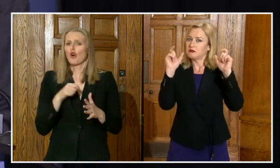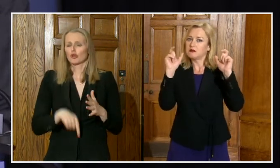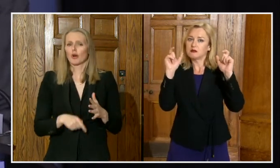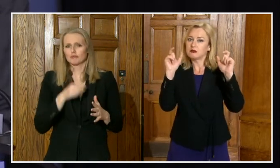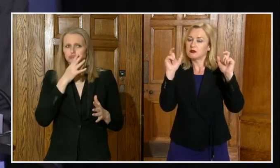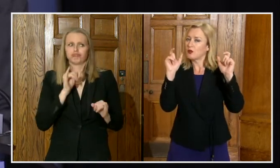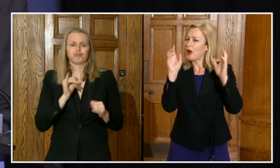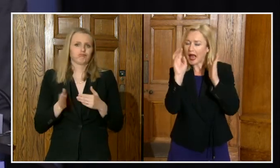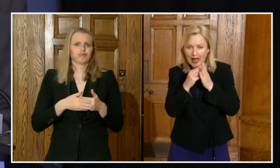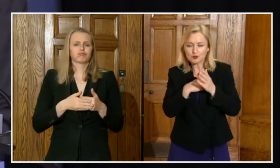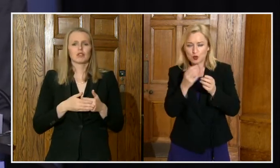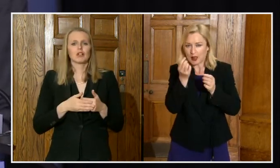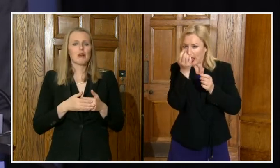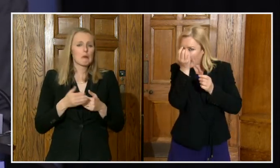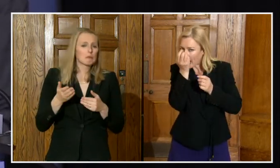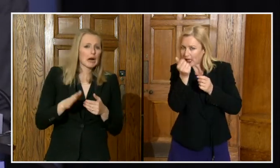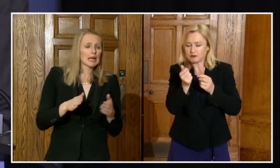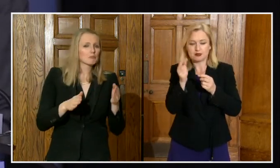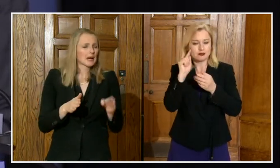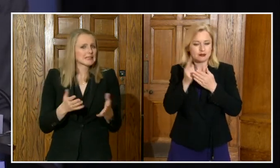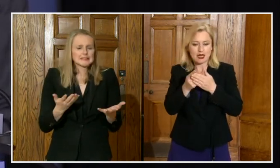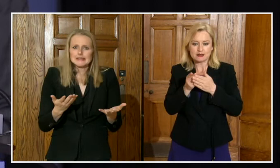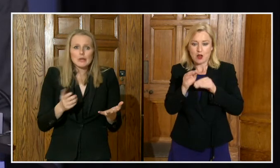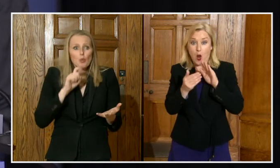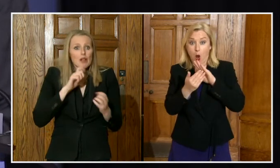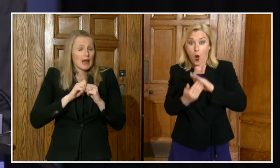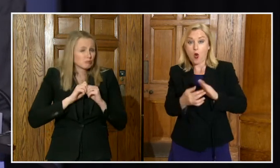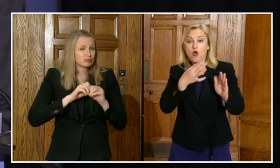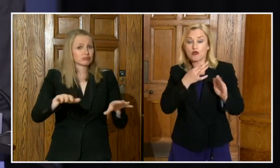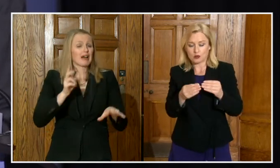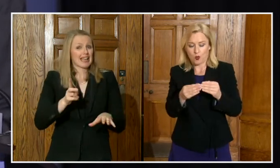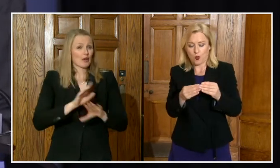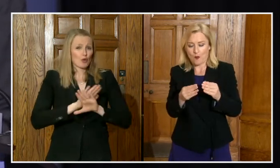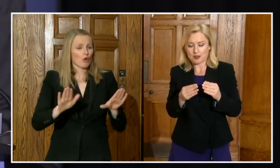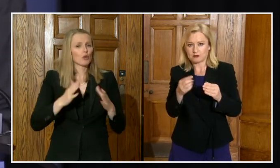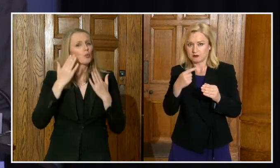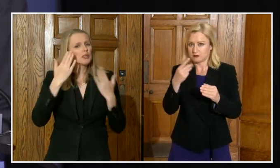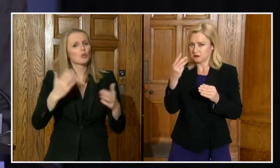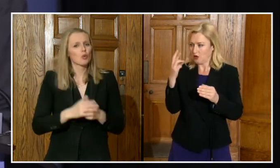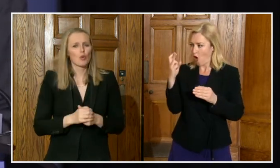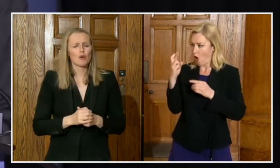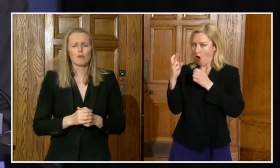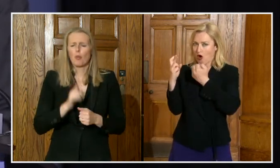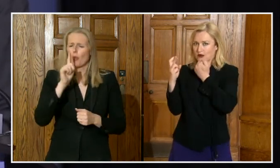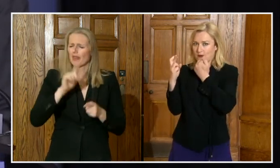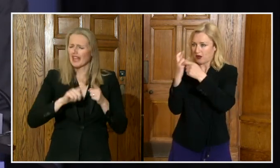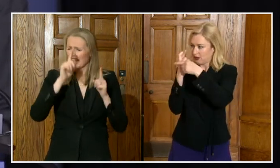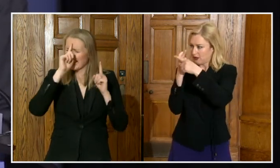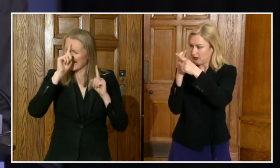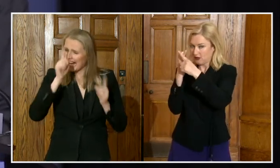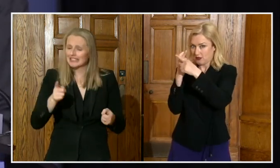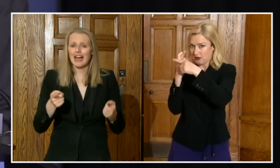measures would have on how the virus is spreading. And what we cannot return to, absolutely cannot return to,